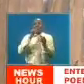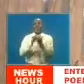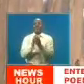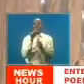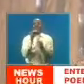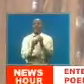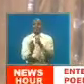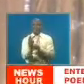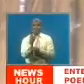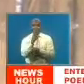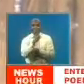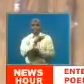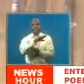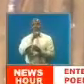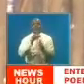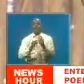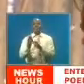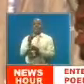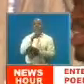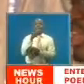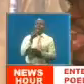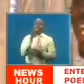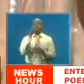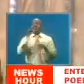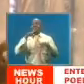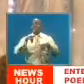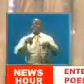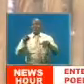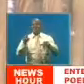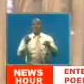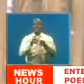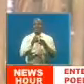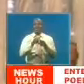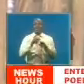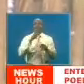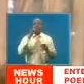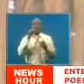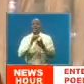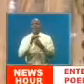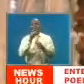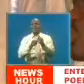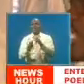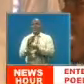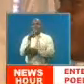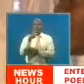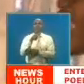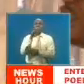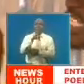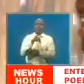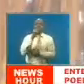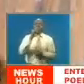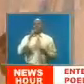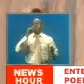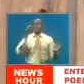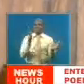every day you gave your all, every day you were a mother. And it can also capture the fact that every day you deserve to be celebrated,